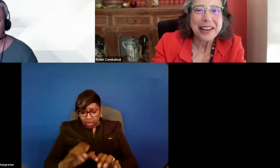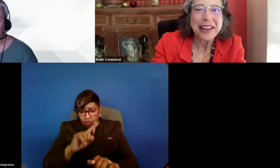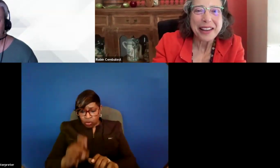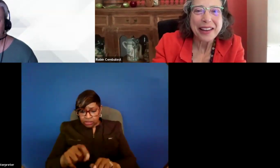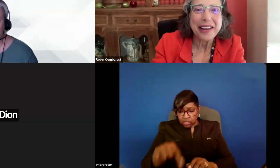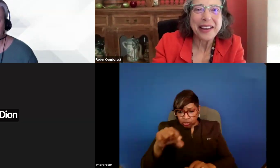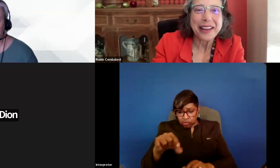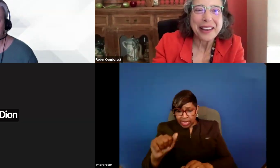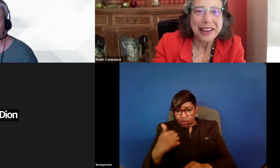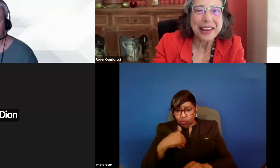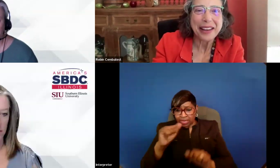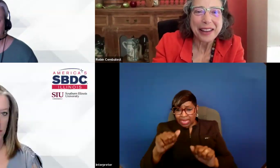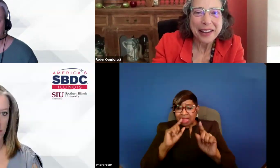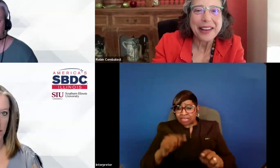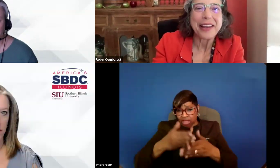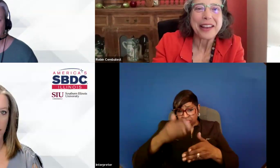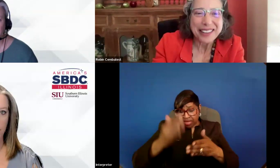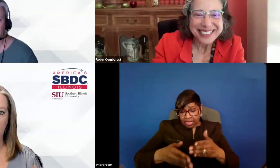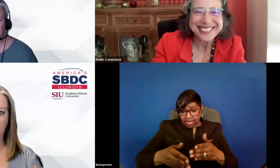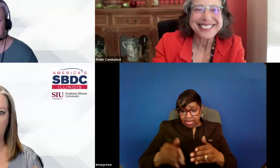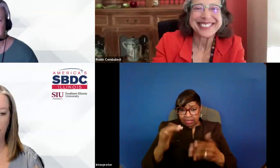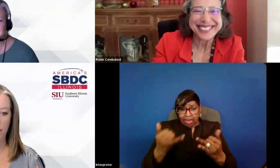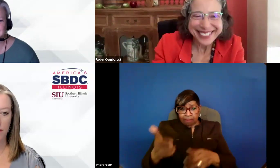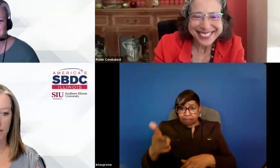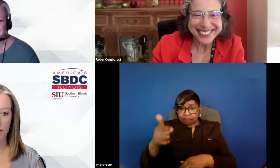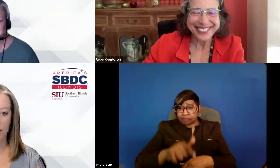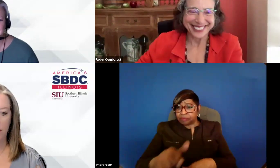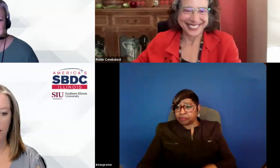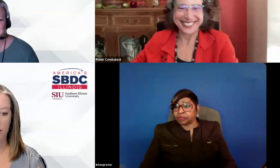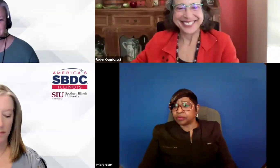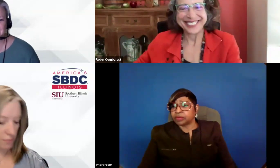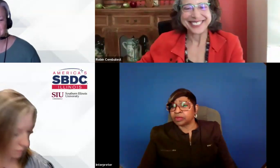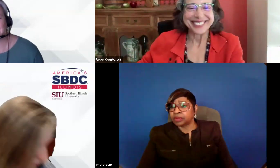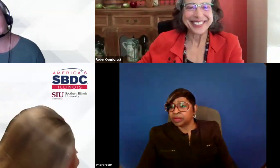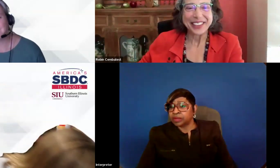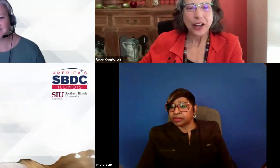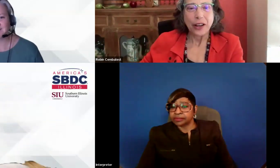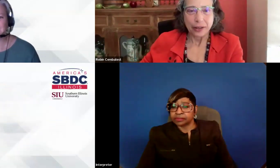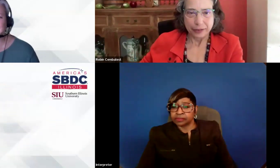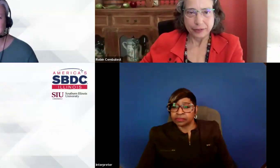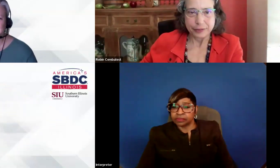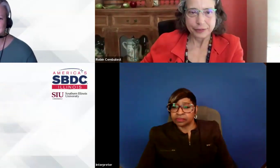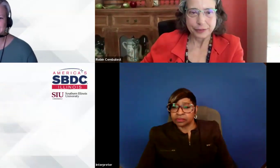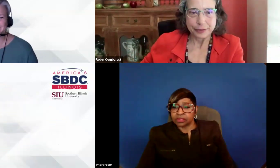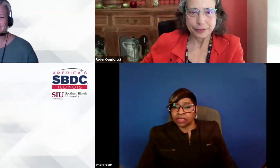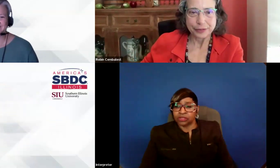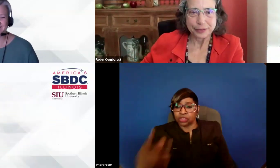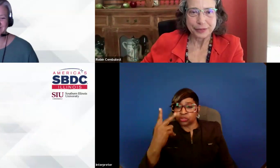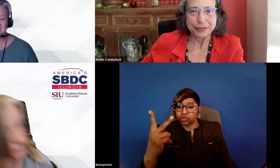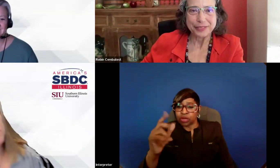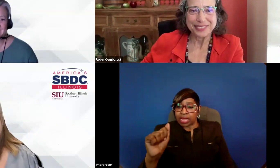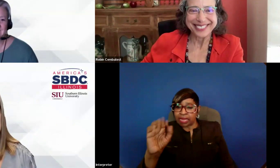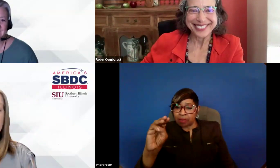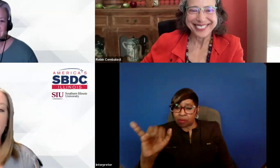can get to those at the end. I will pass it along to our two Aimees